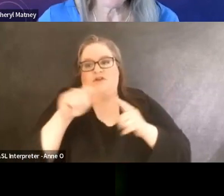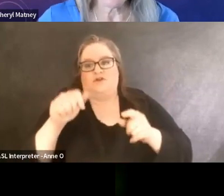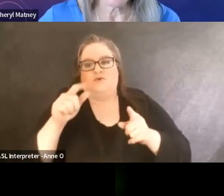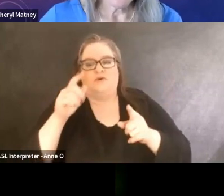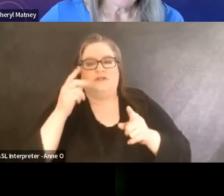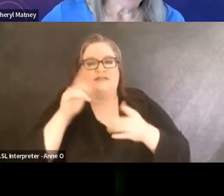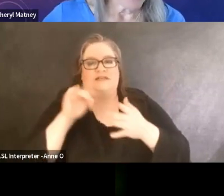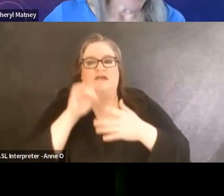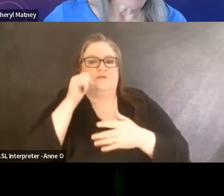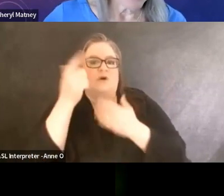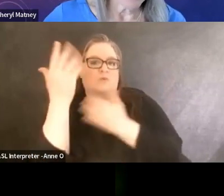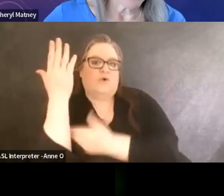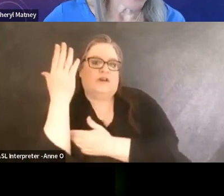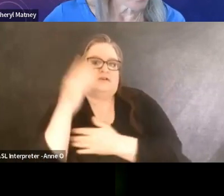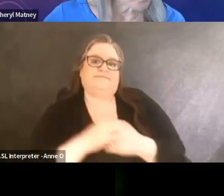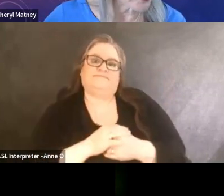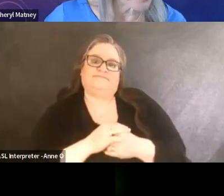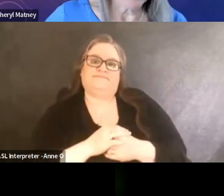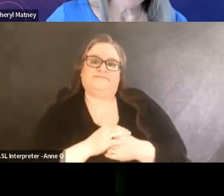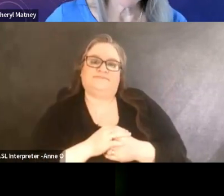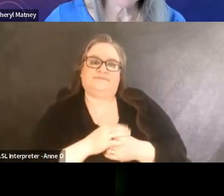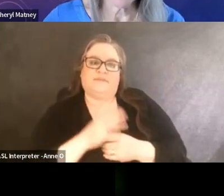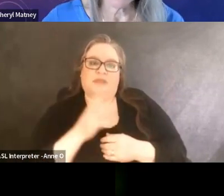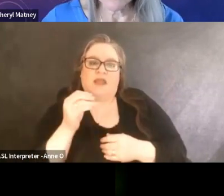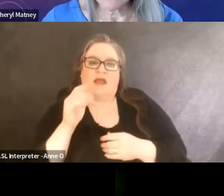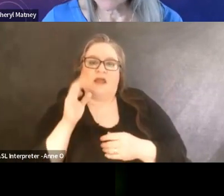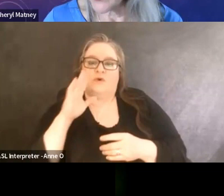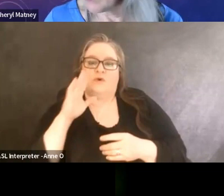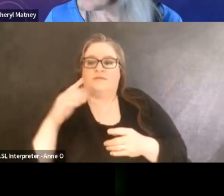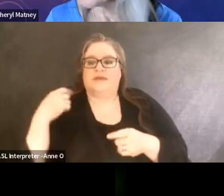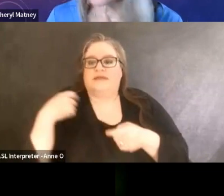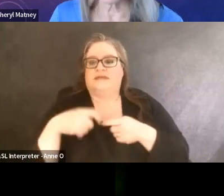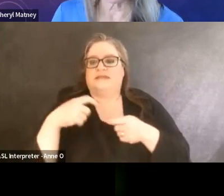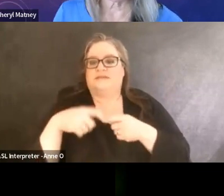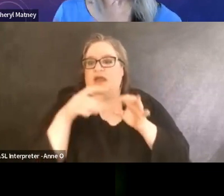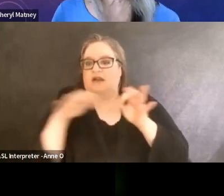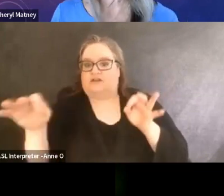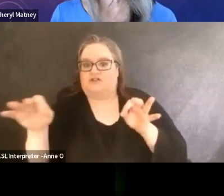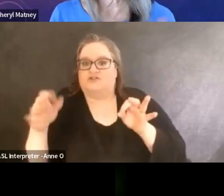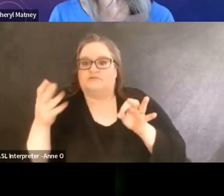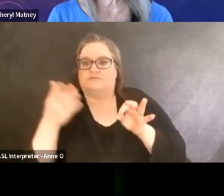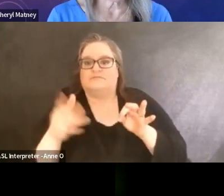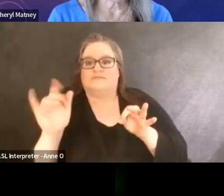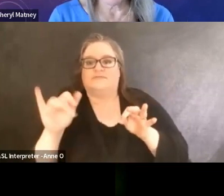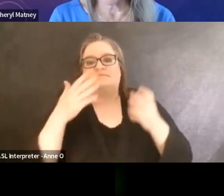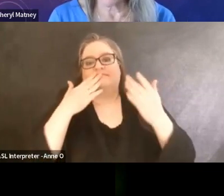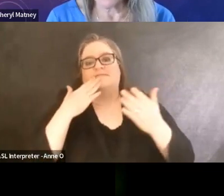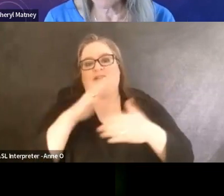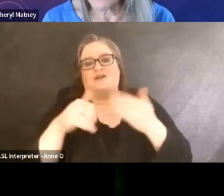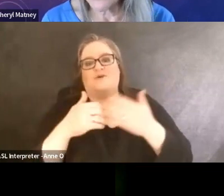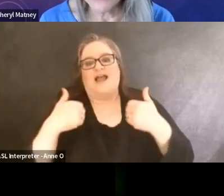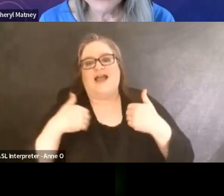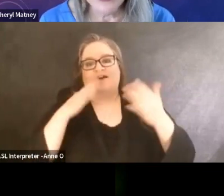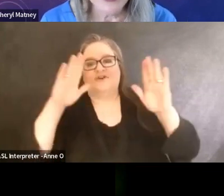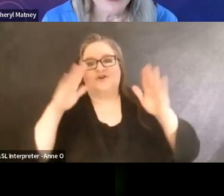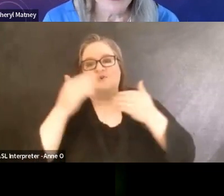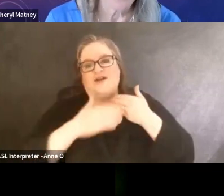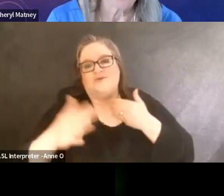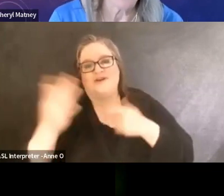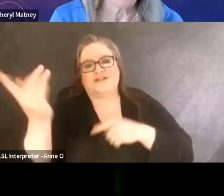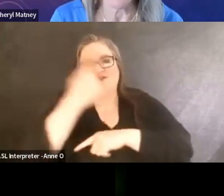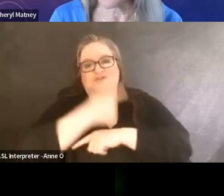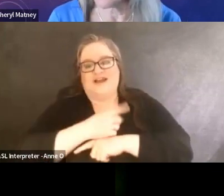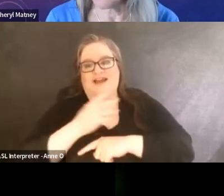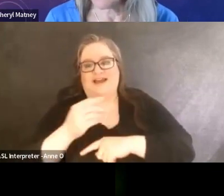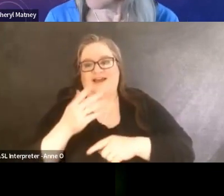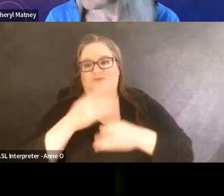tomorrow morning, and there will be a Spanish version as well. So thank you all, and have a great rest of the day